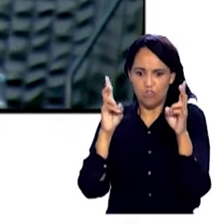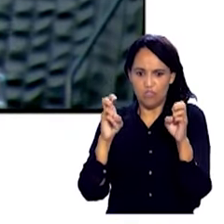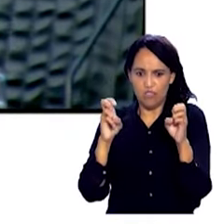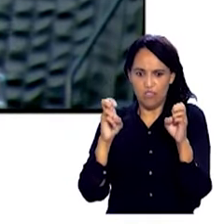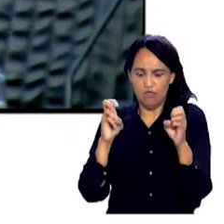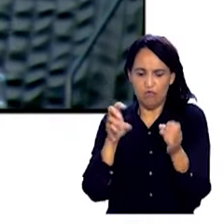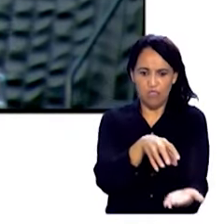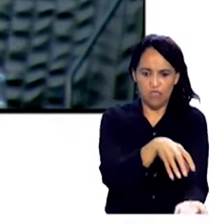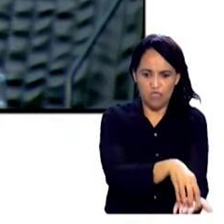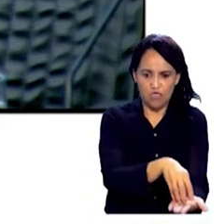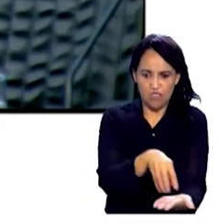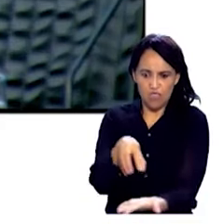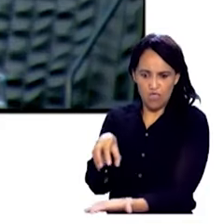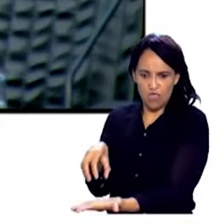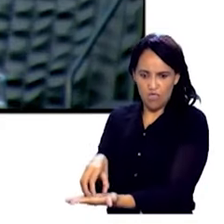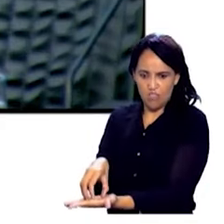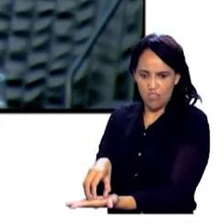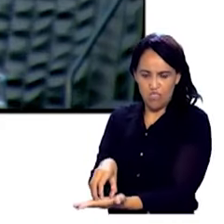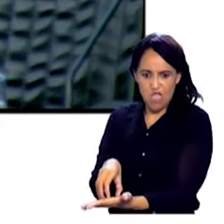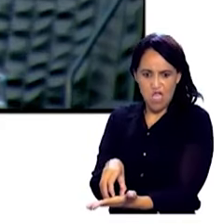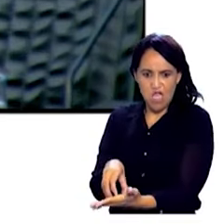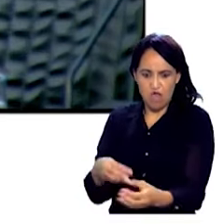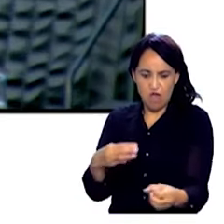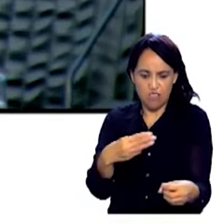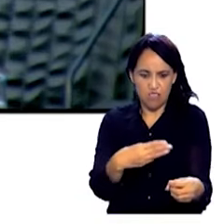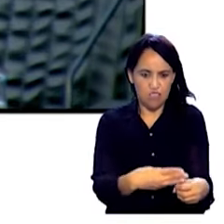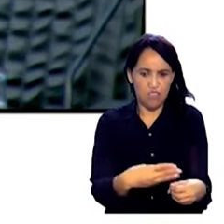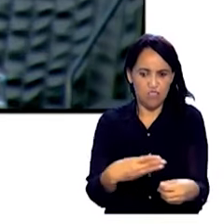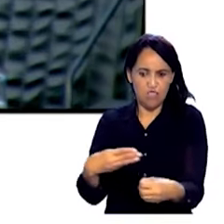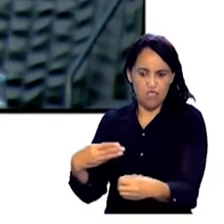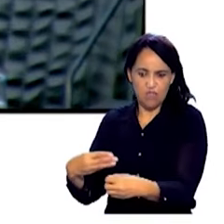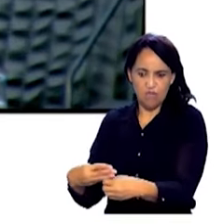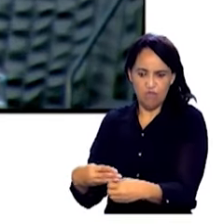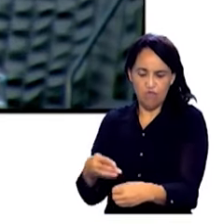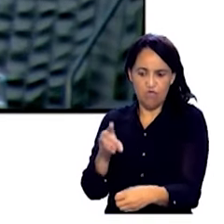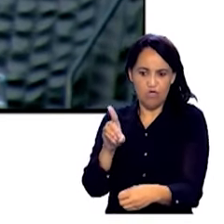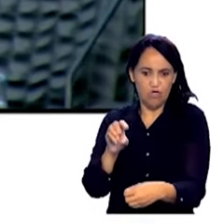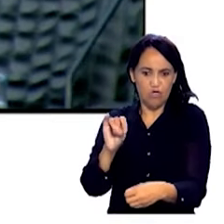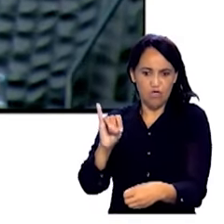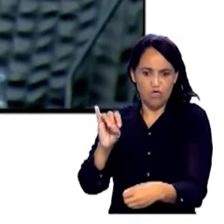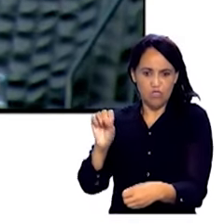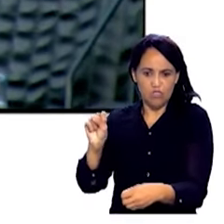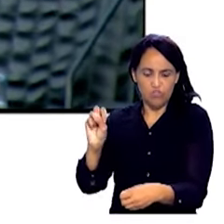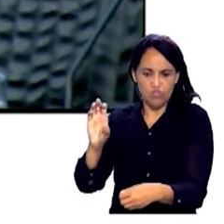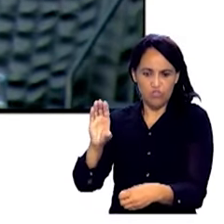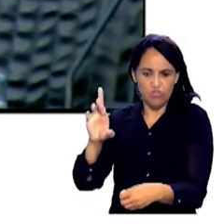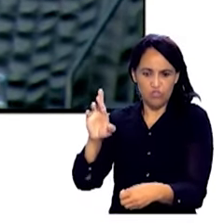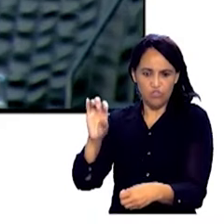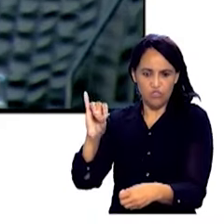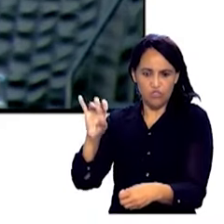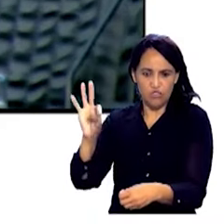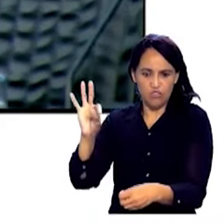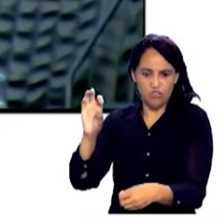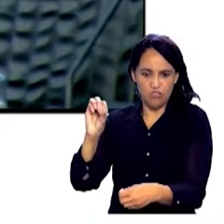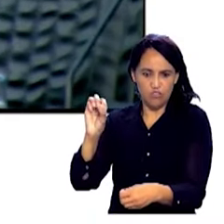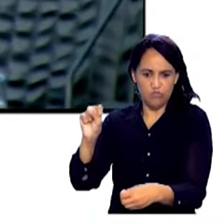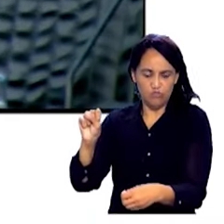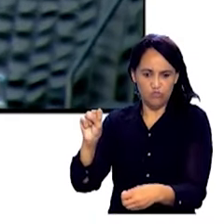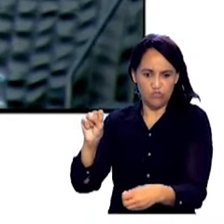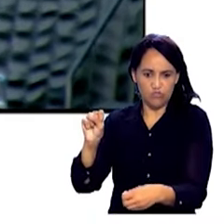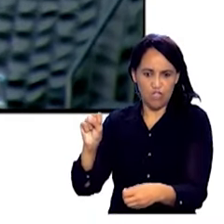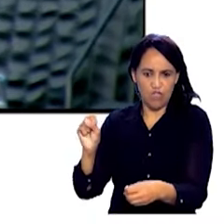Advantage One political Party over another the Supreme cour ACK the Case was a real lawsuit with adverse